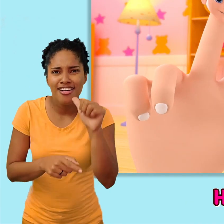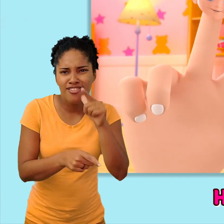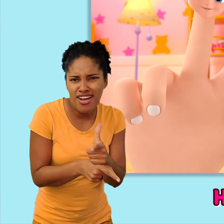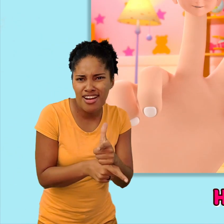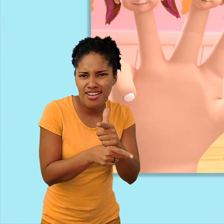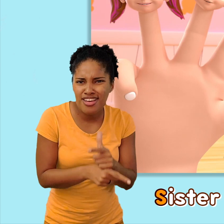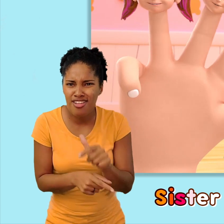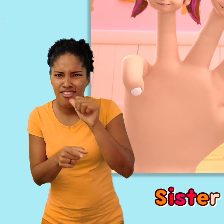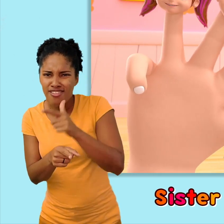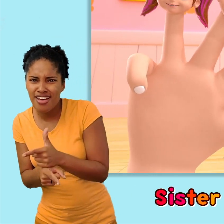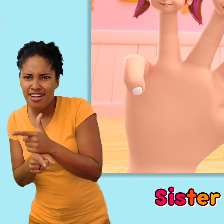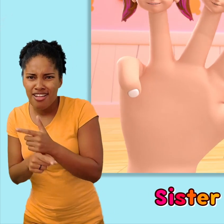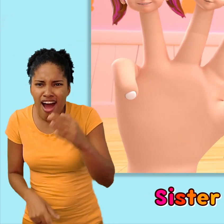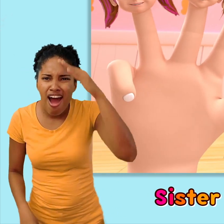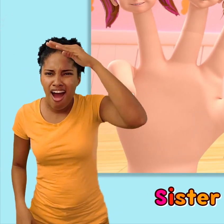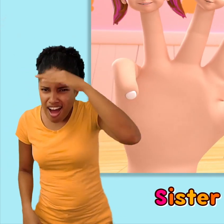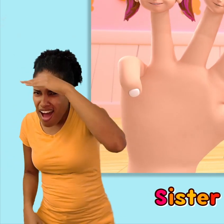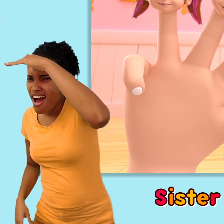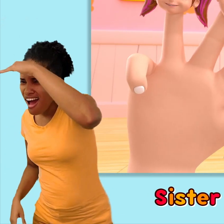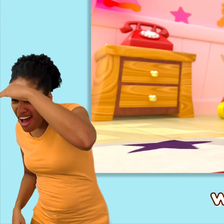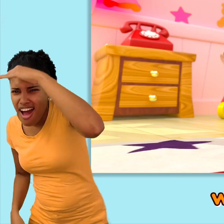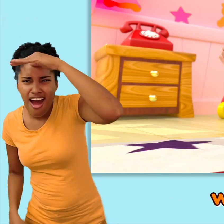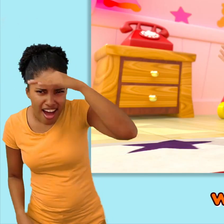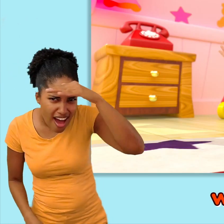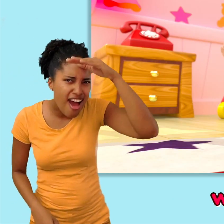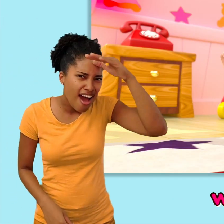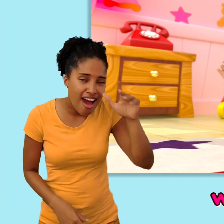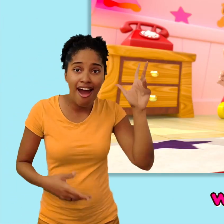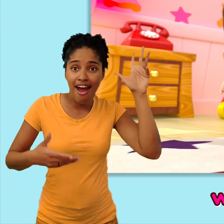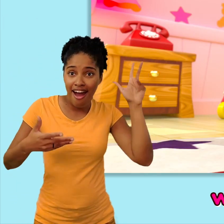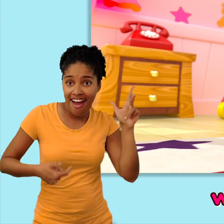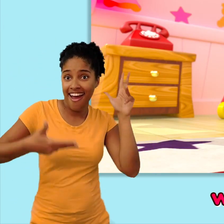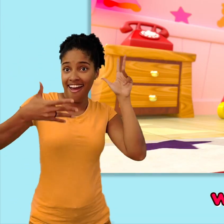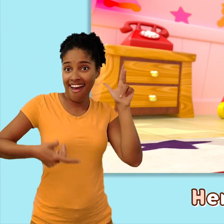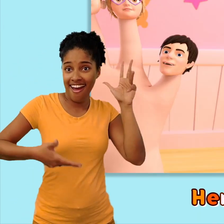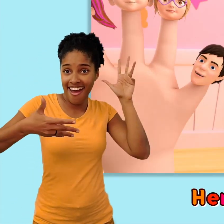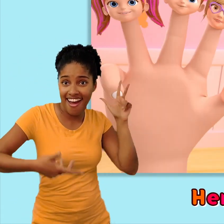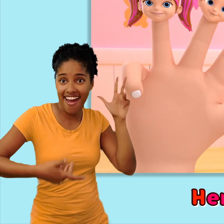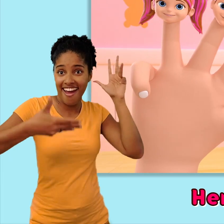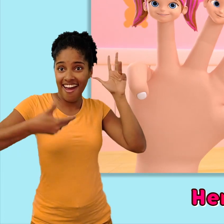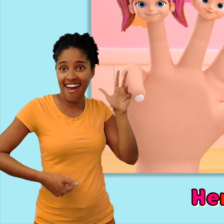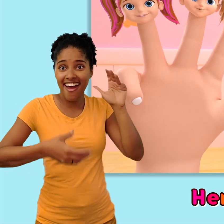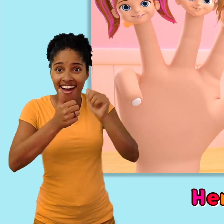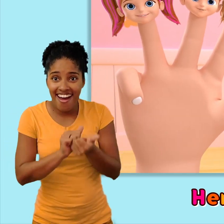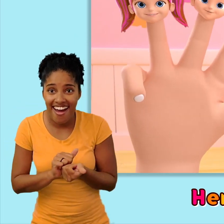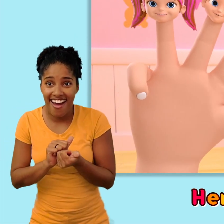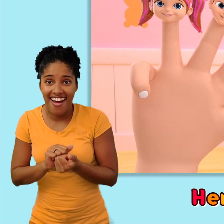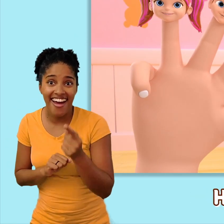you do? Sister finger, where are you? Here I